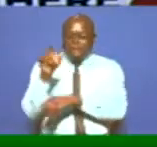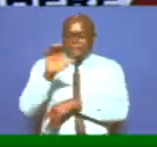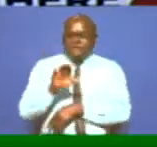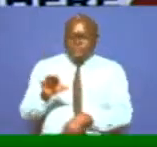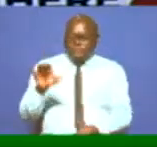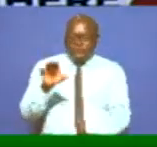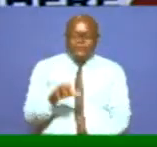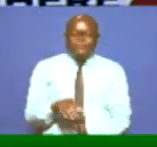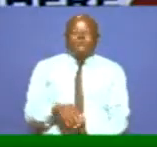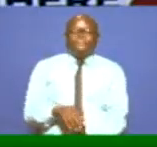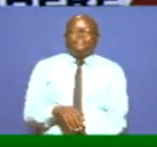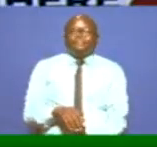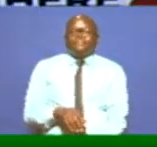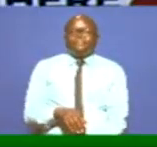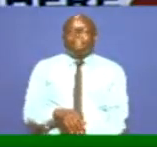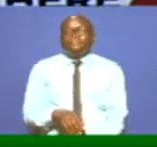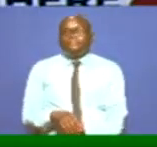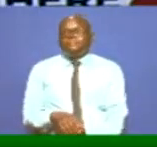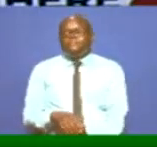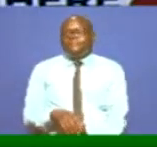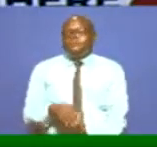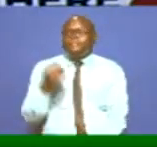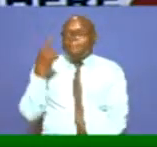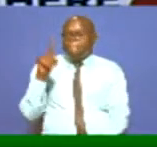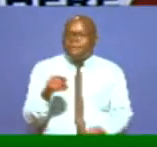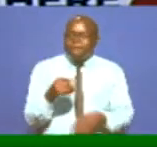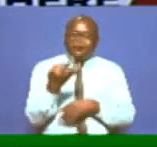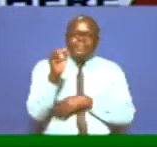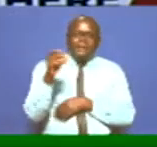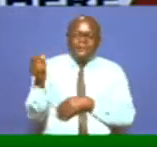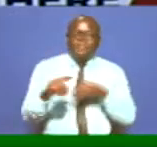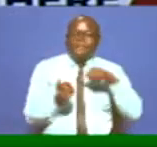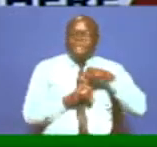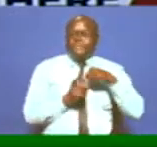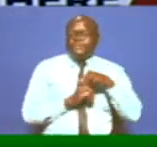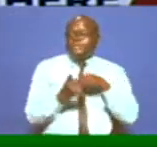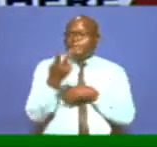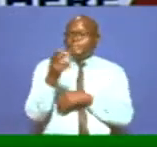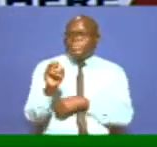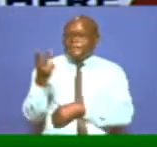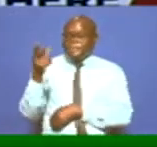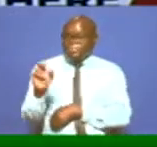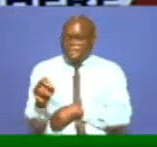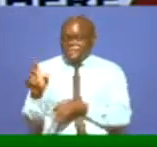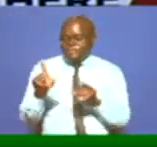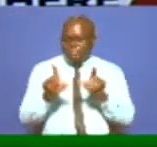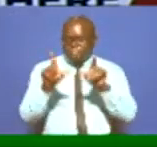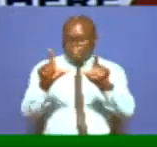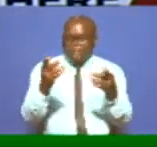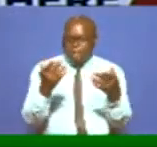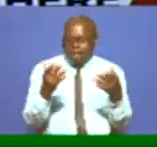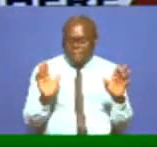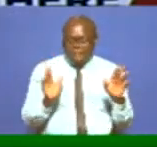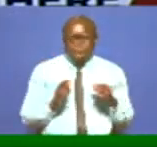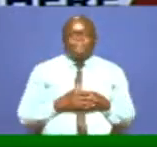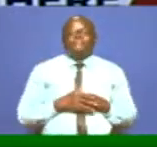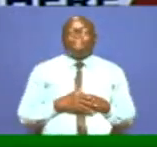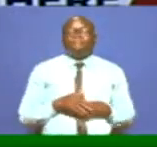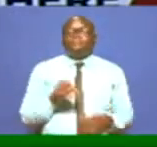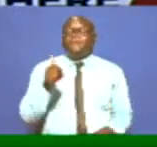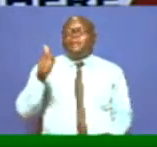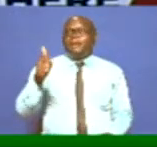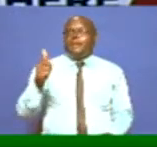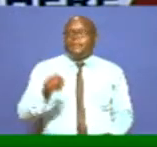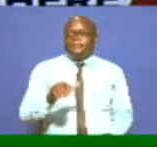constituencies for the year ended 30th June 2020 and the certificate therein. A.